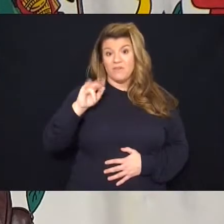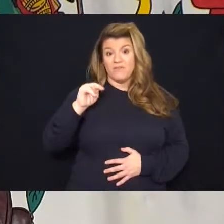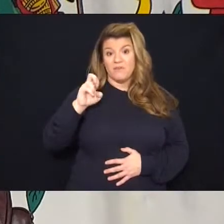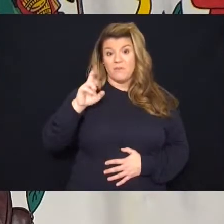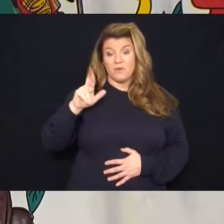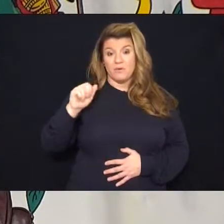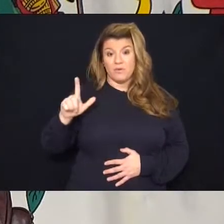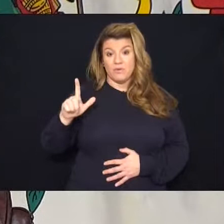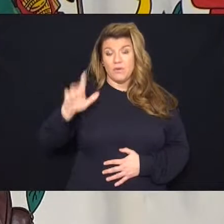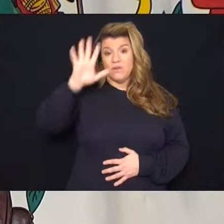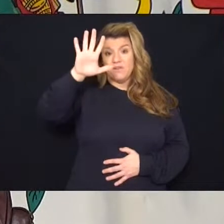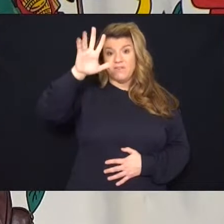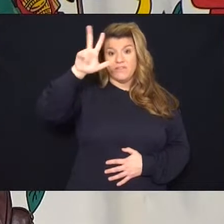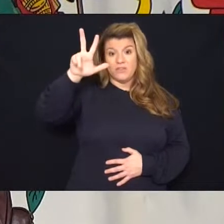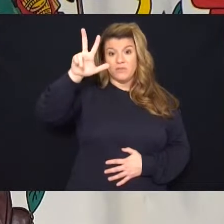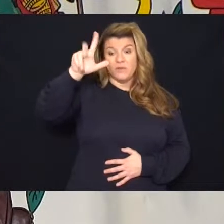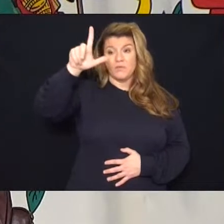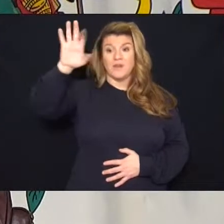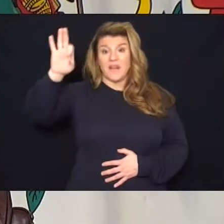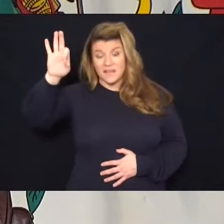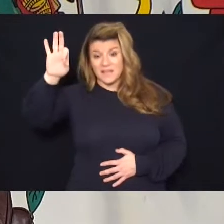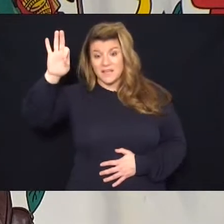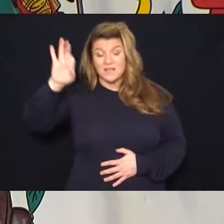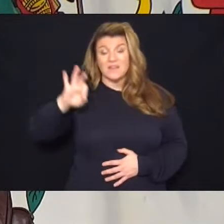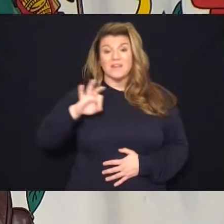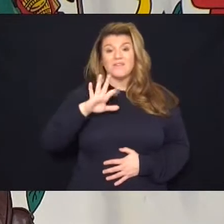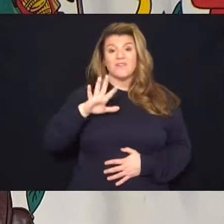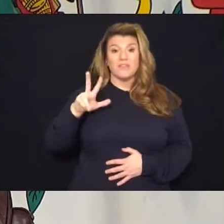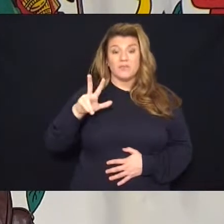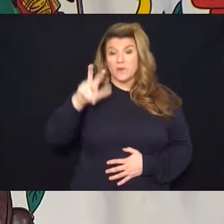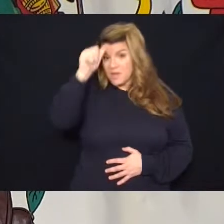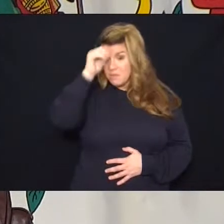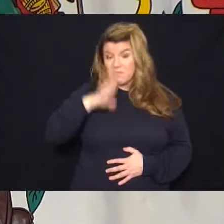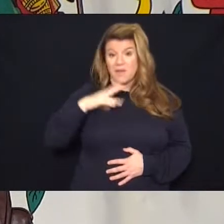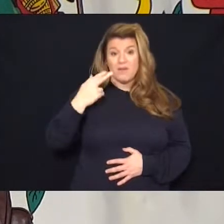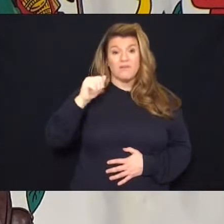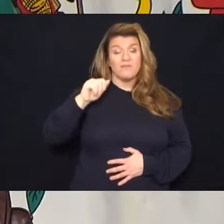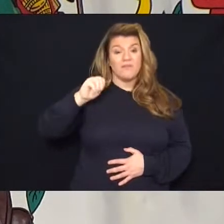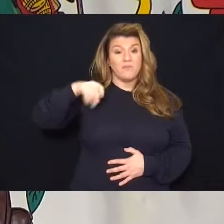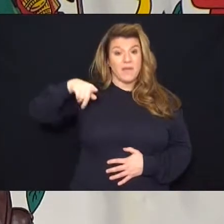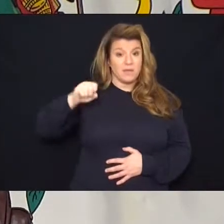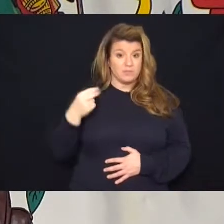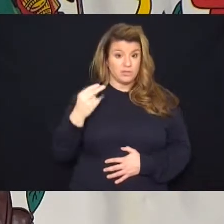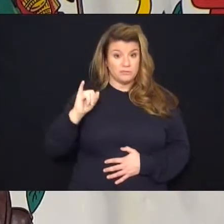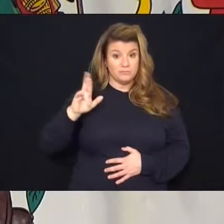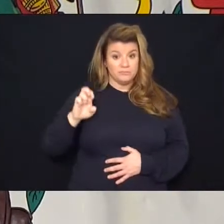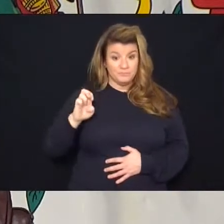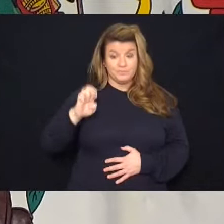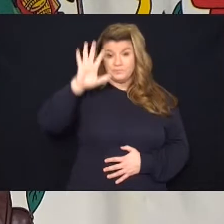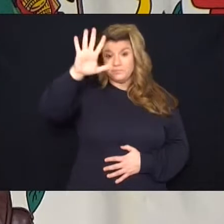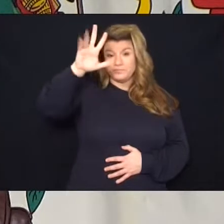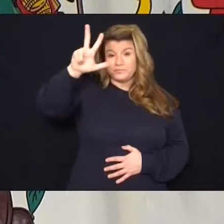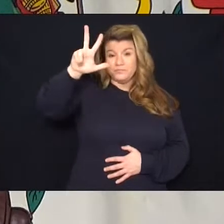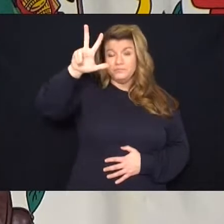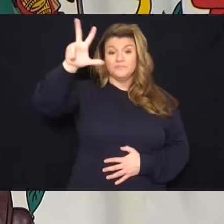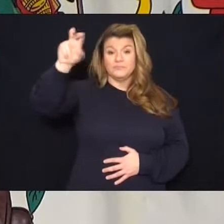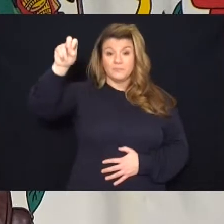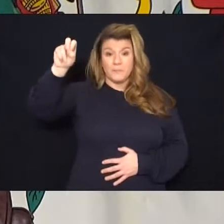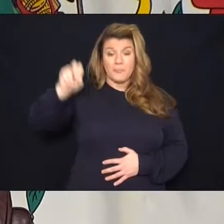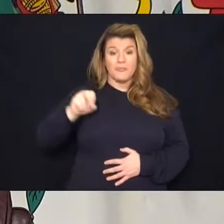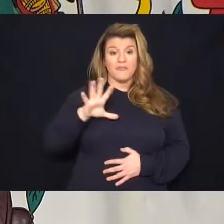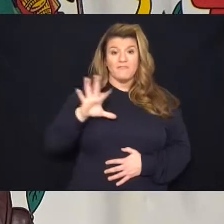County. The 5,329th death, a 53-year-old male from Hampshire County. The 5,330th death,